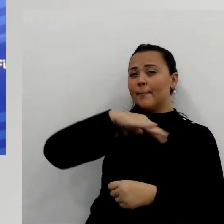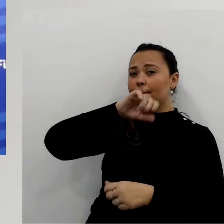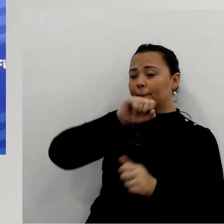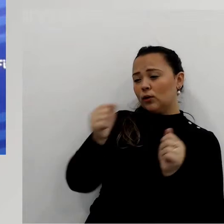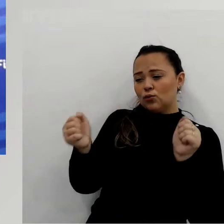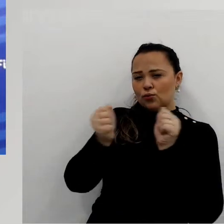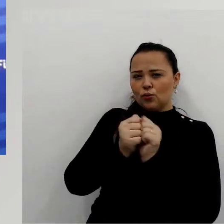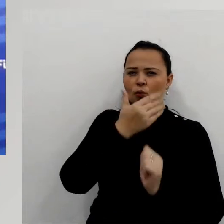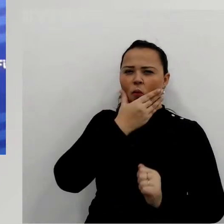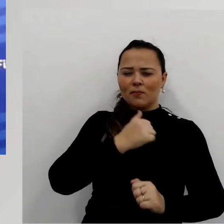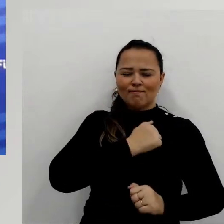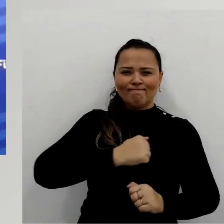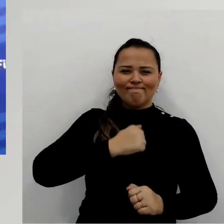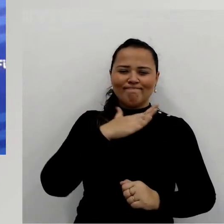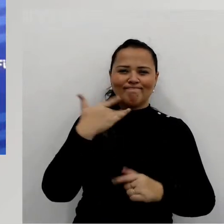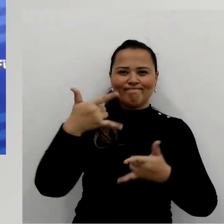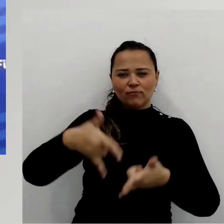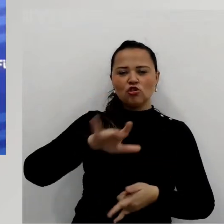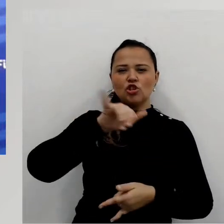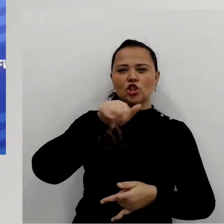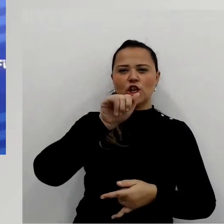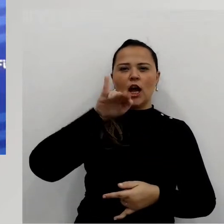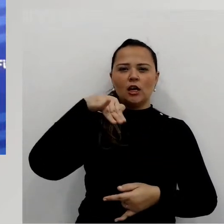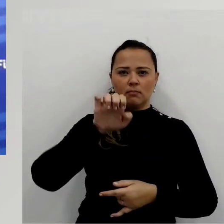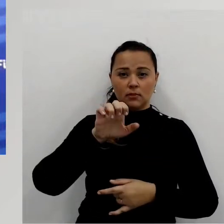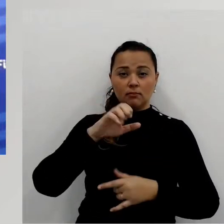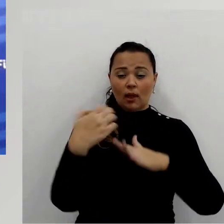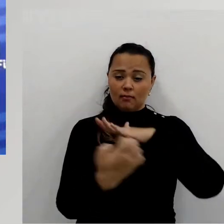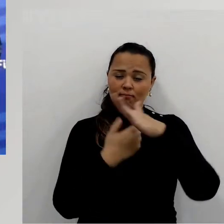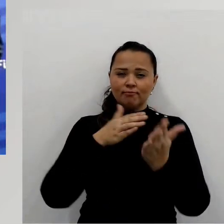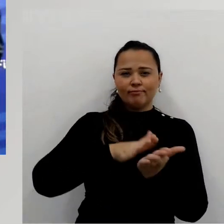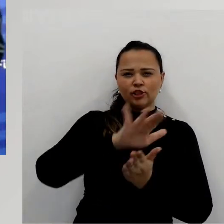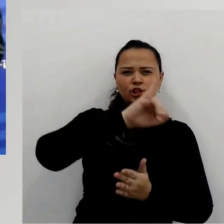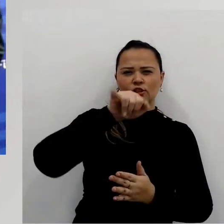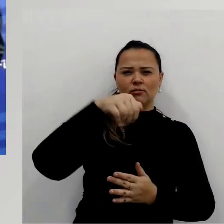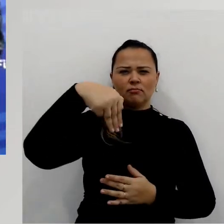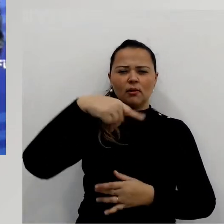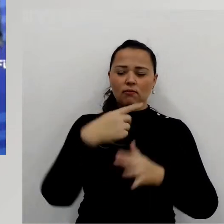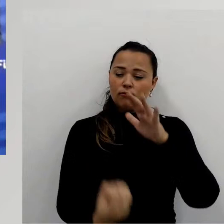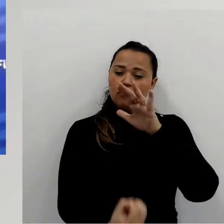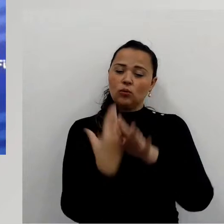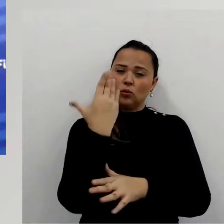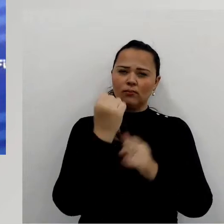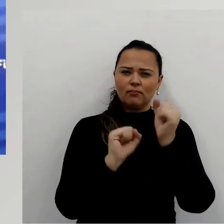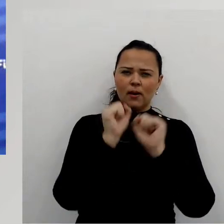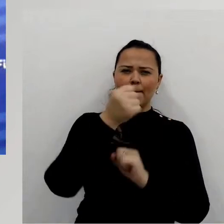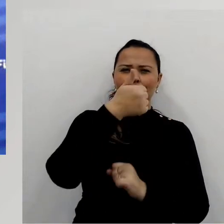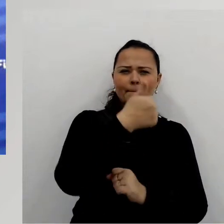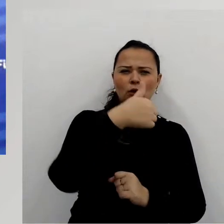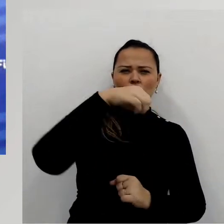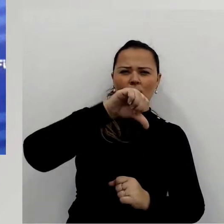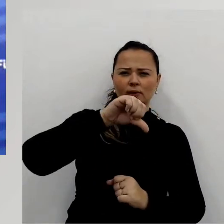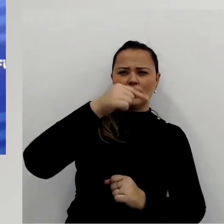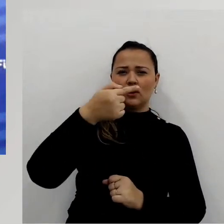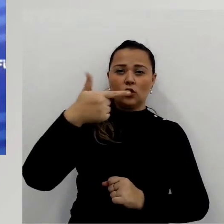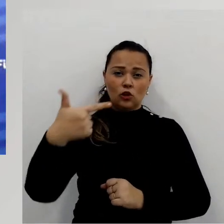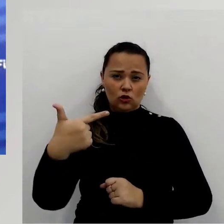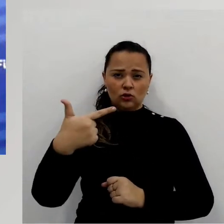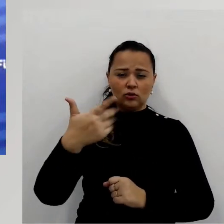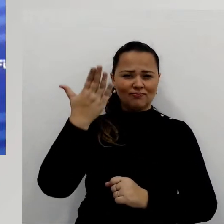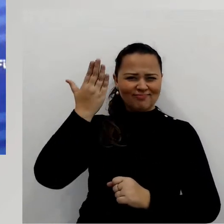1969, with his father, Dr. Jain, with the printing that was founded